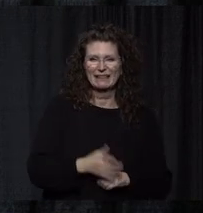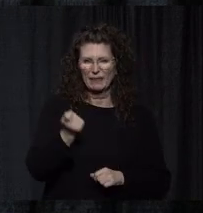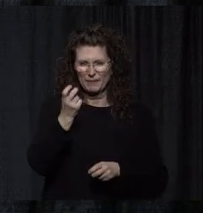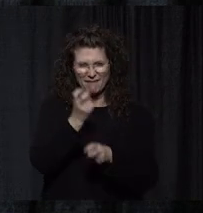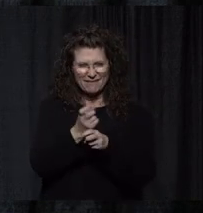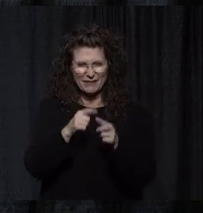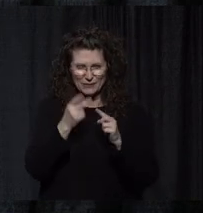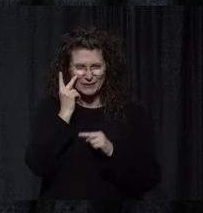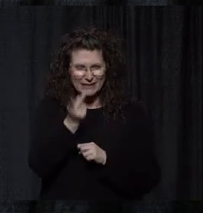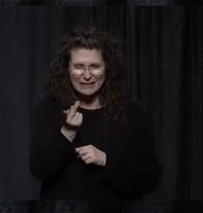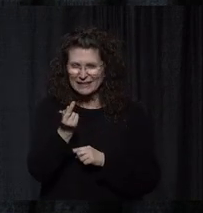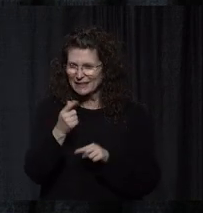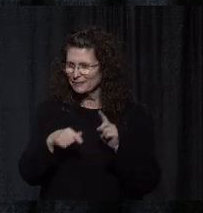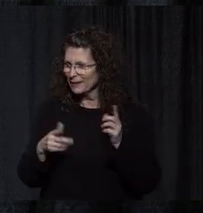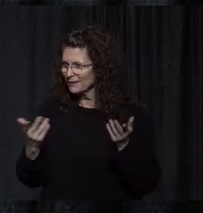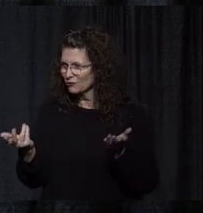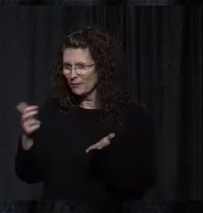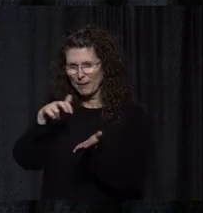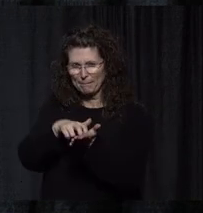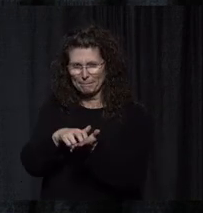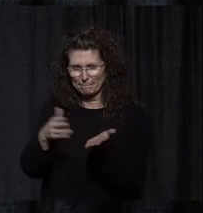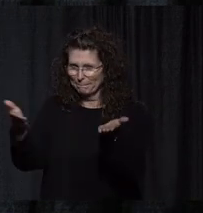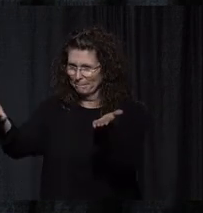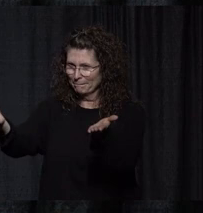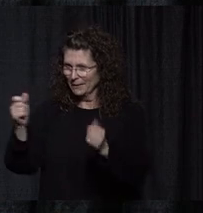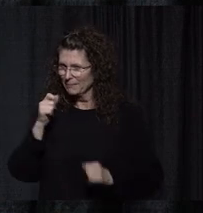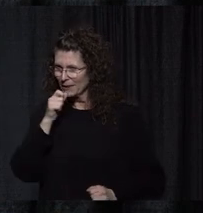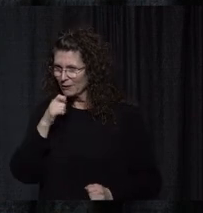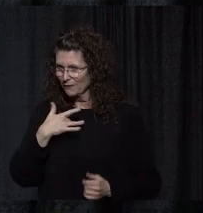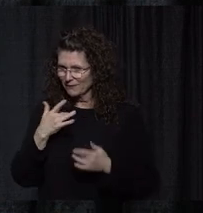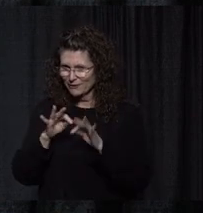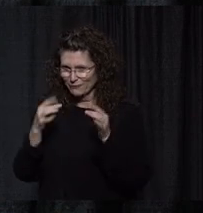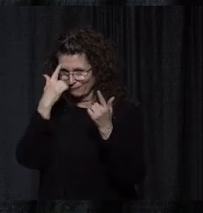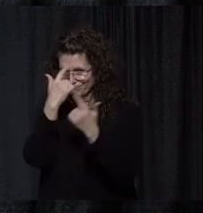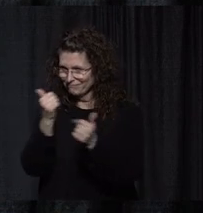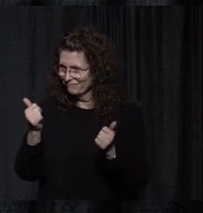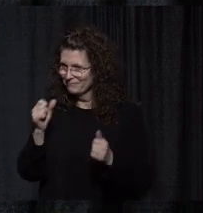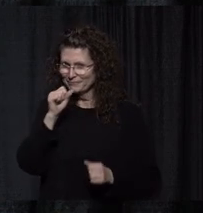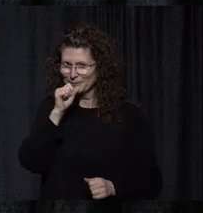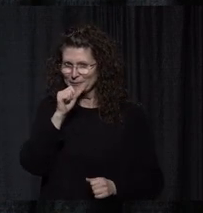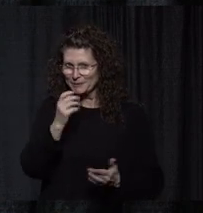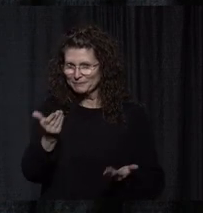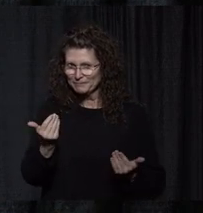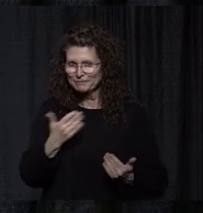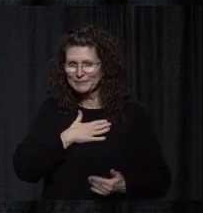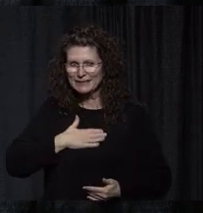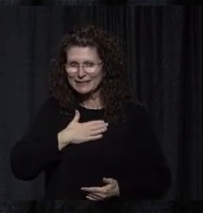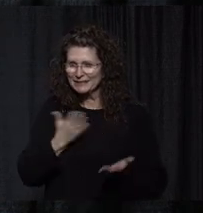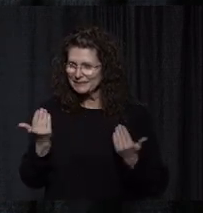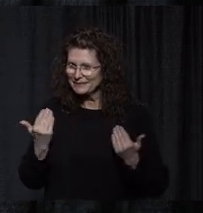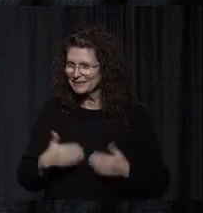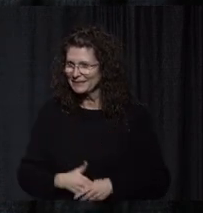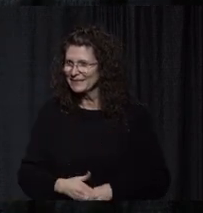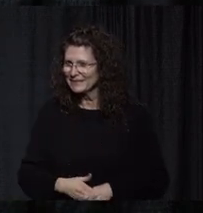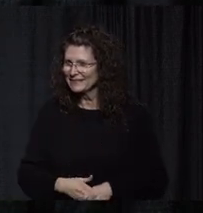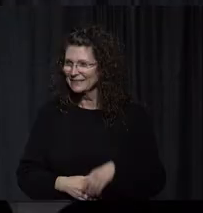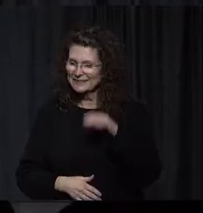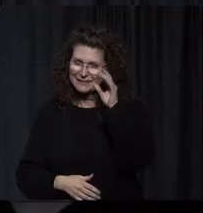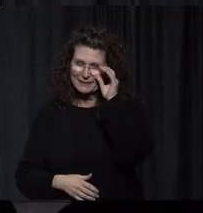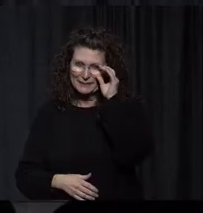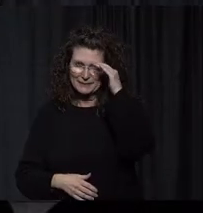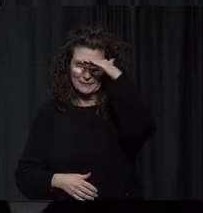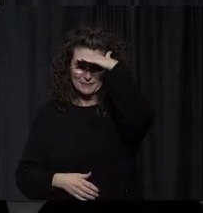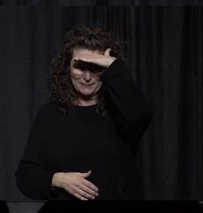but do jump up and feel free to ask any questions. Yes, please.